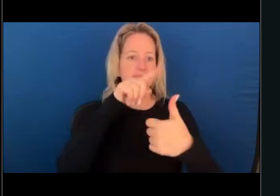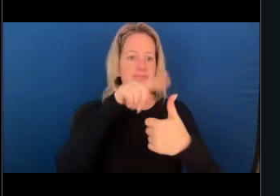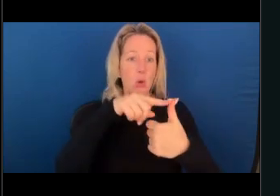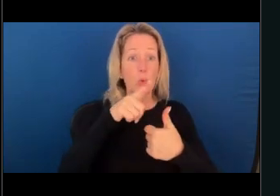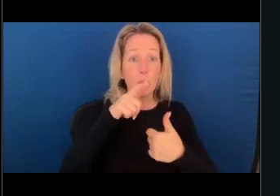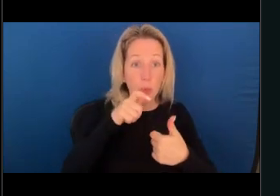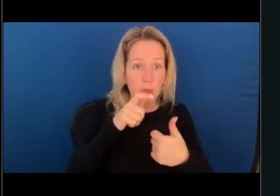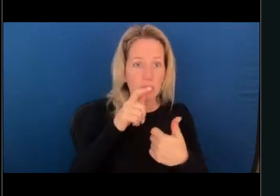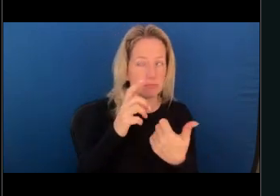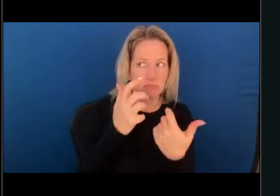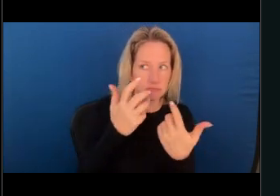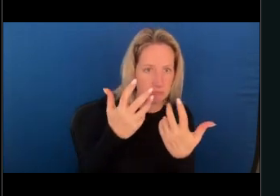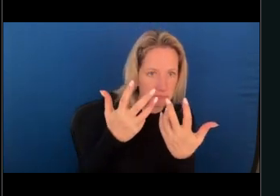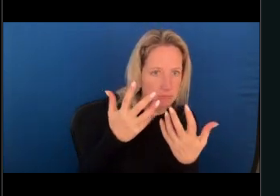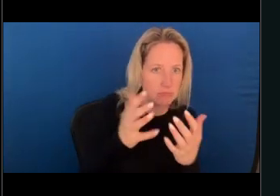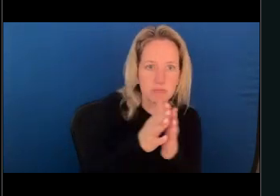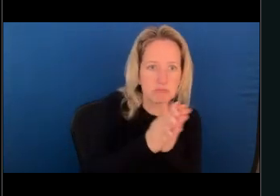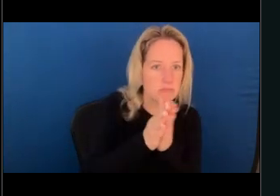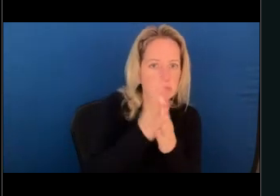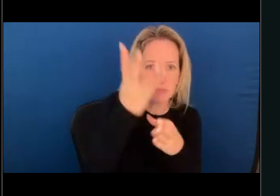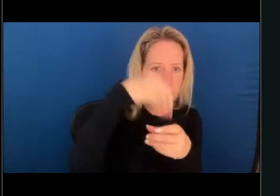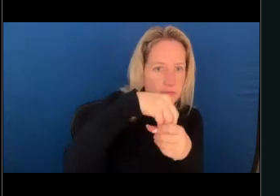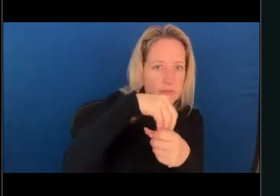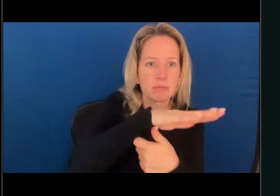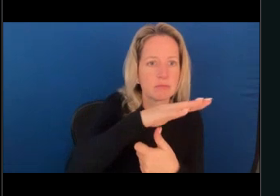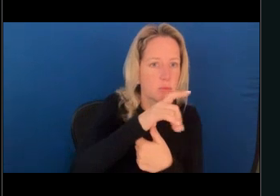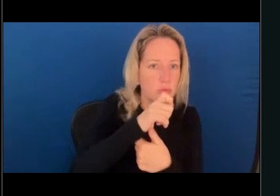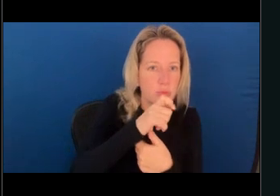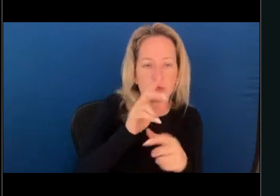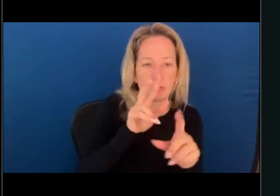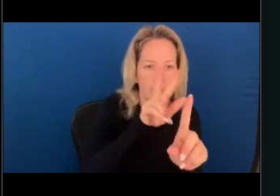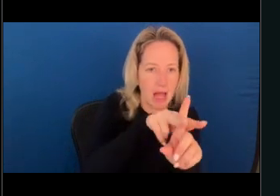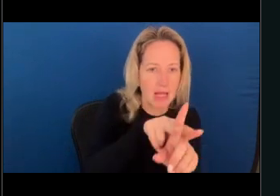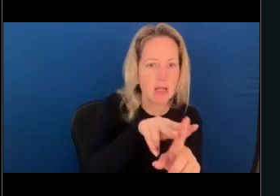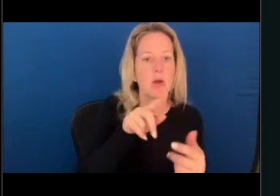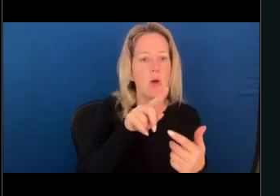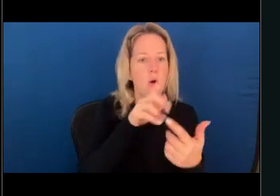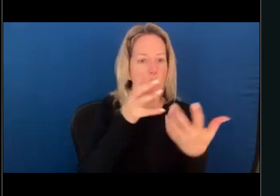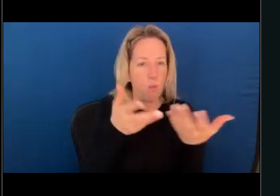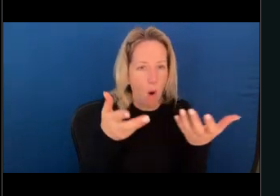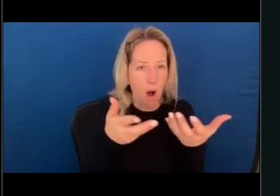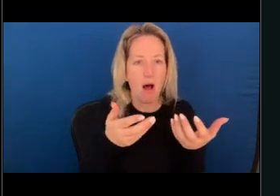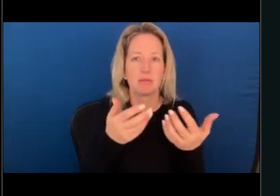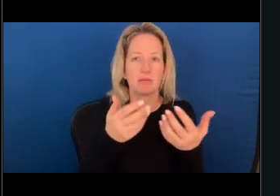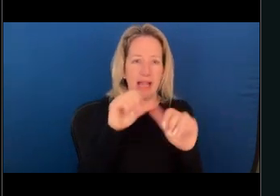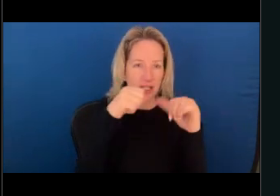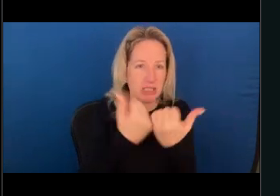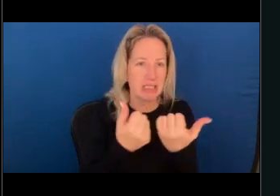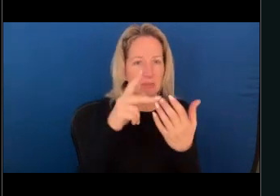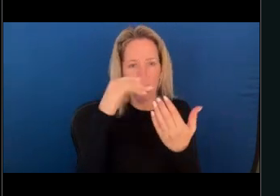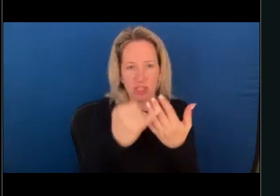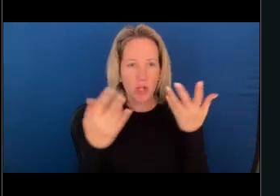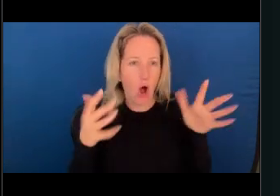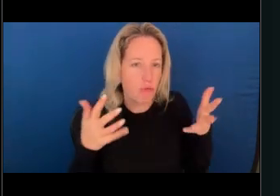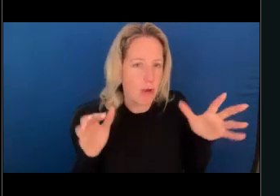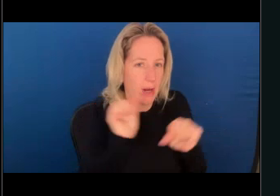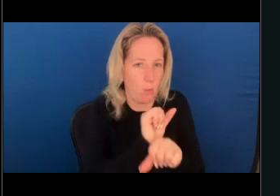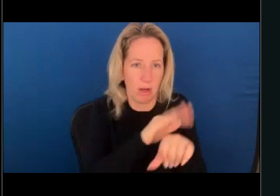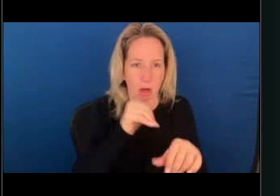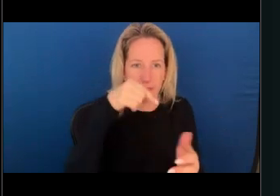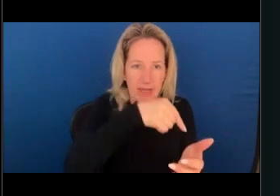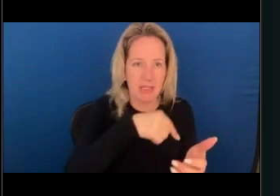places that we're working. What are the organizations and agencies that are already working on this issue or might be interested? What are the resources